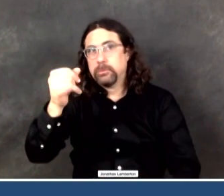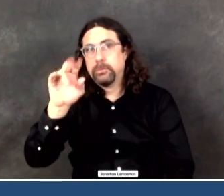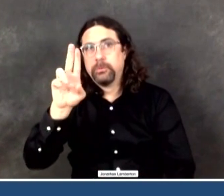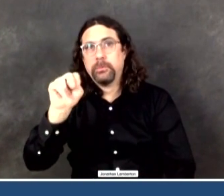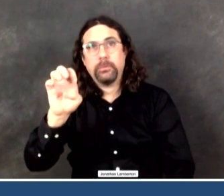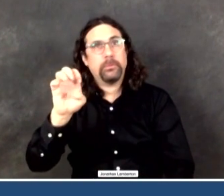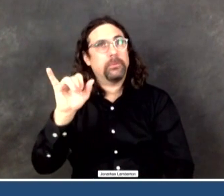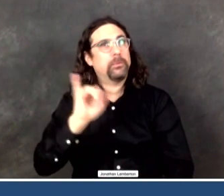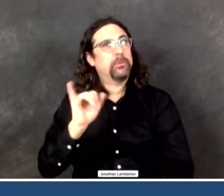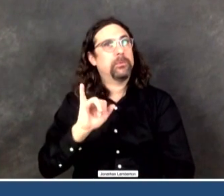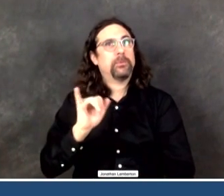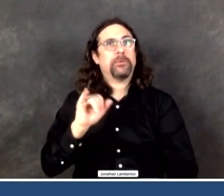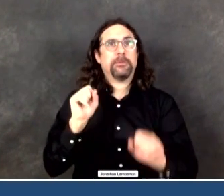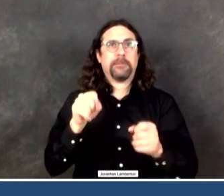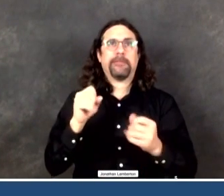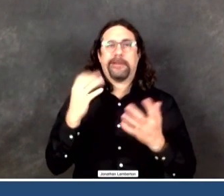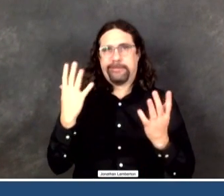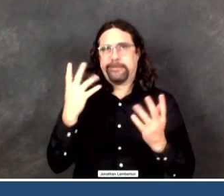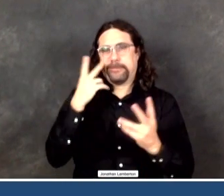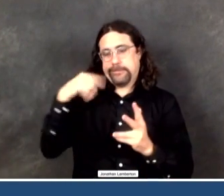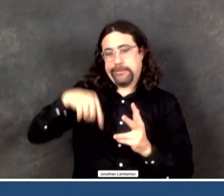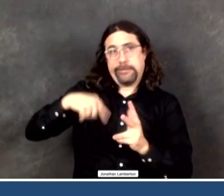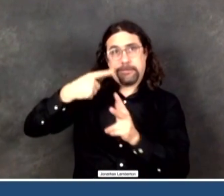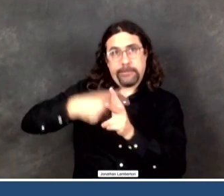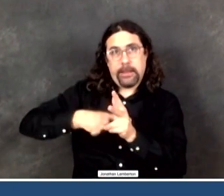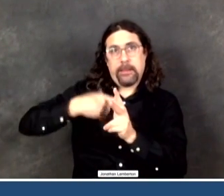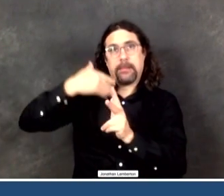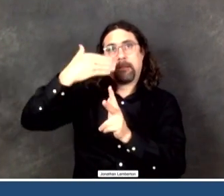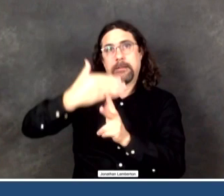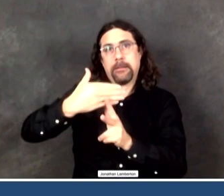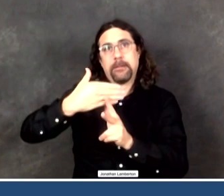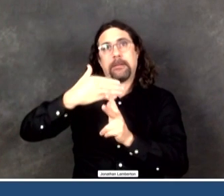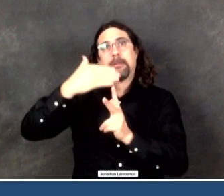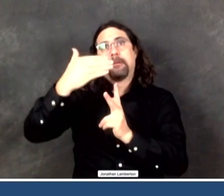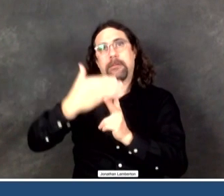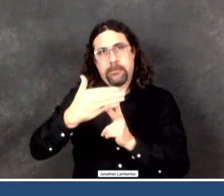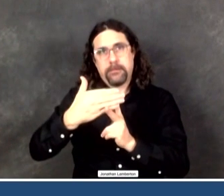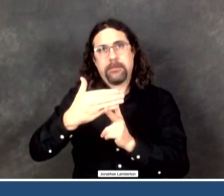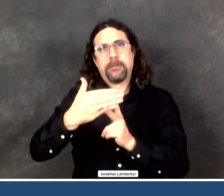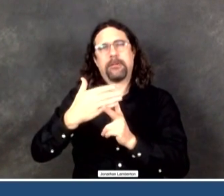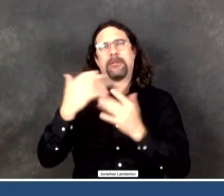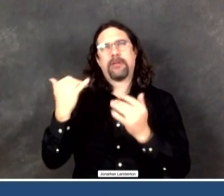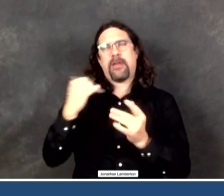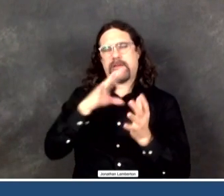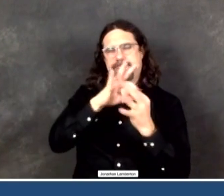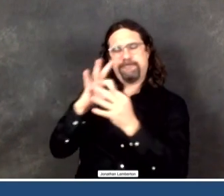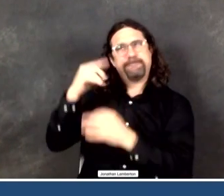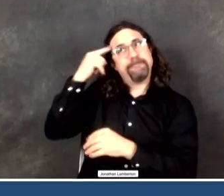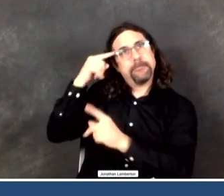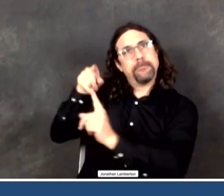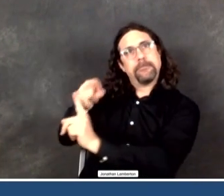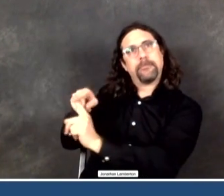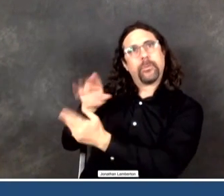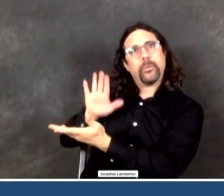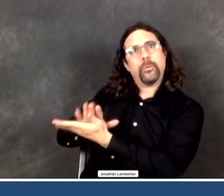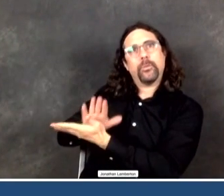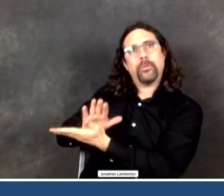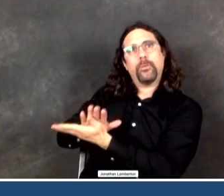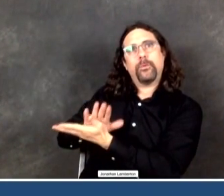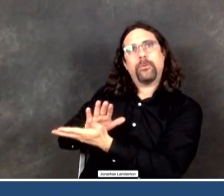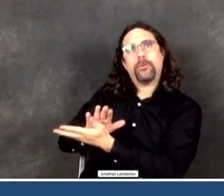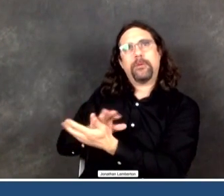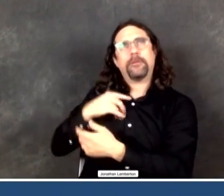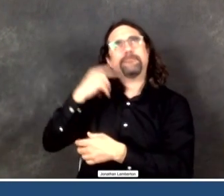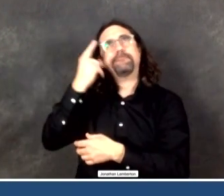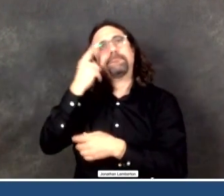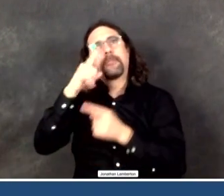lot of lead time, a lot of work that would have to be done, including in the school buildings to get ready. And again, it was not realistic to believe that that work,